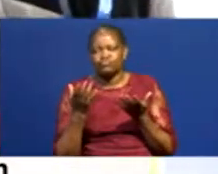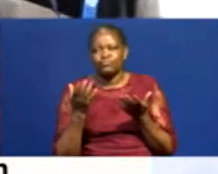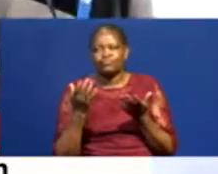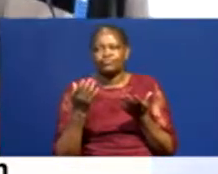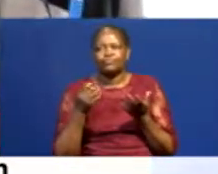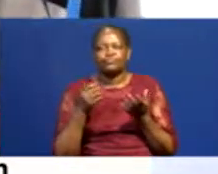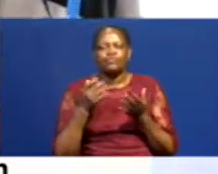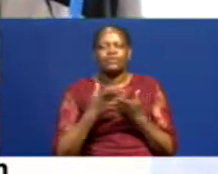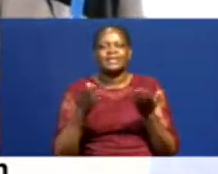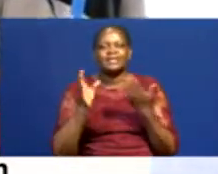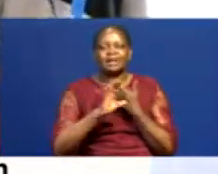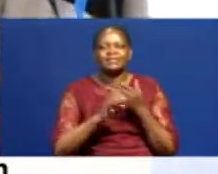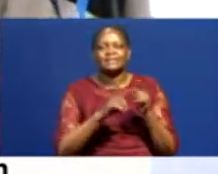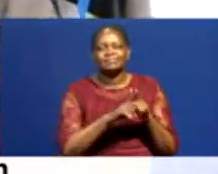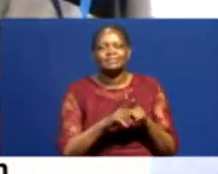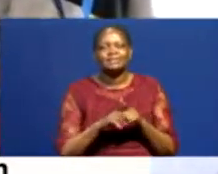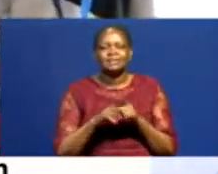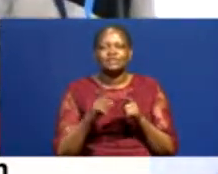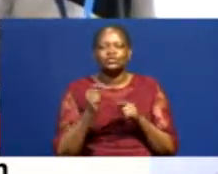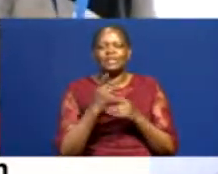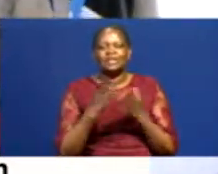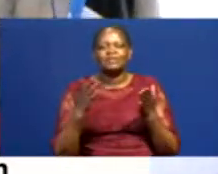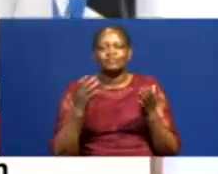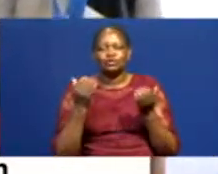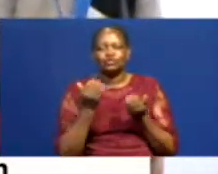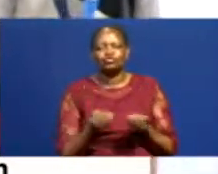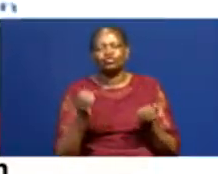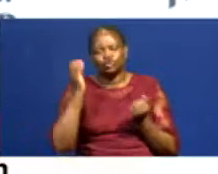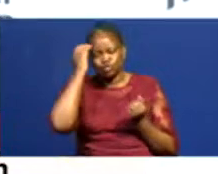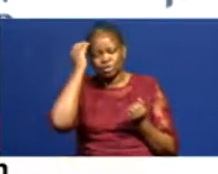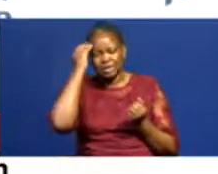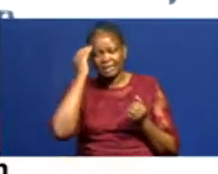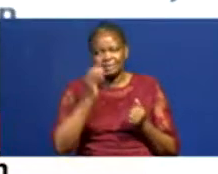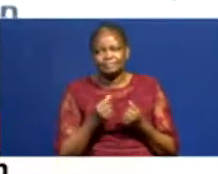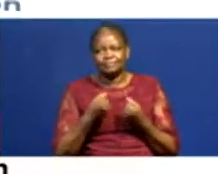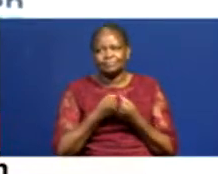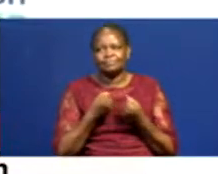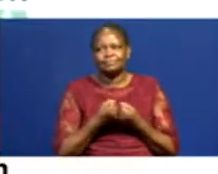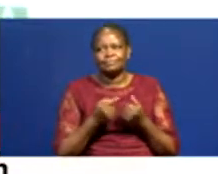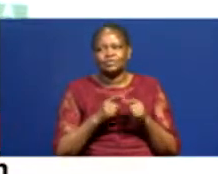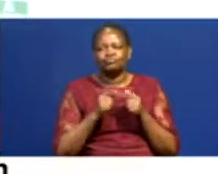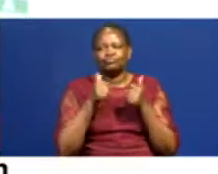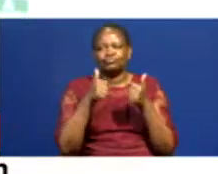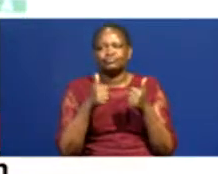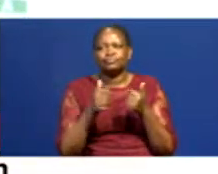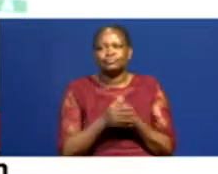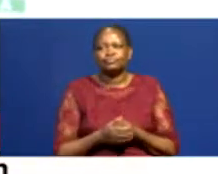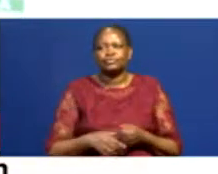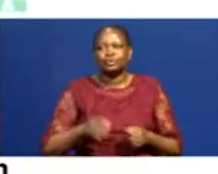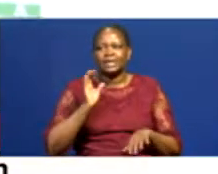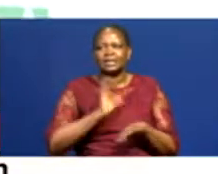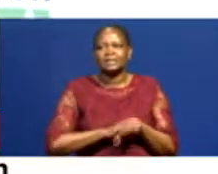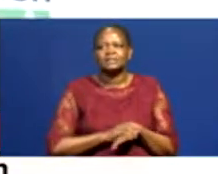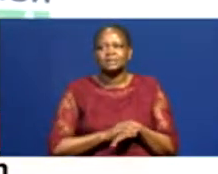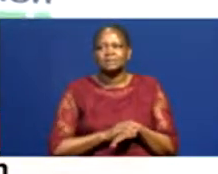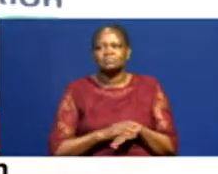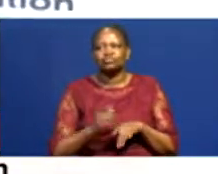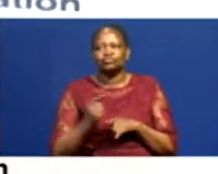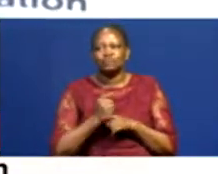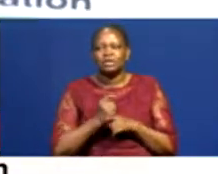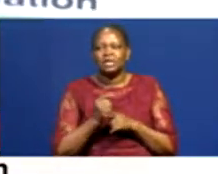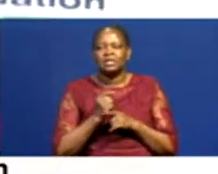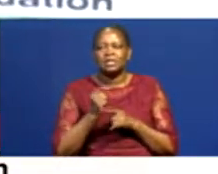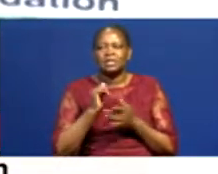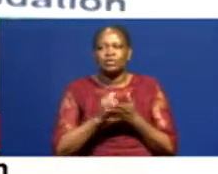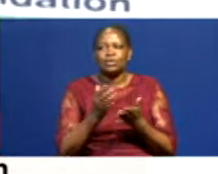around the country as training tools for juniors to learn the game. So we are on a great pathway. We are getting the juniors the training that we